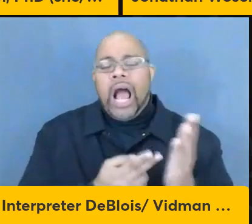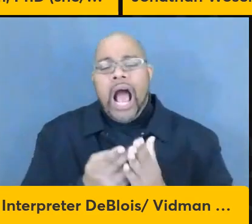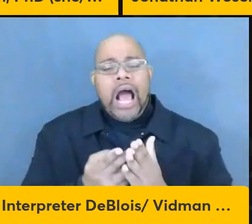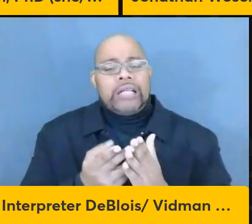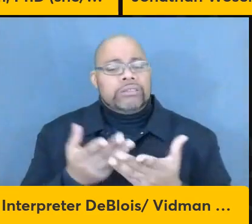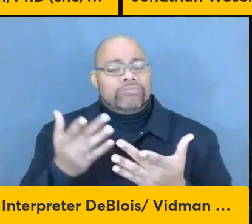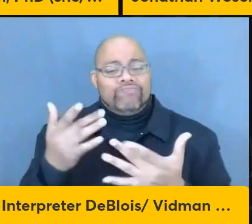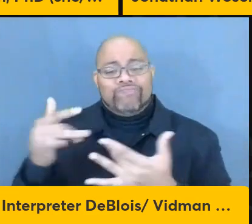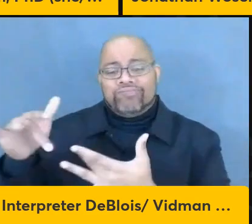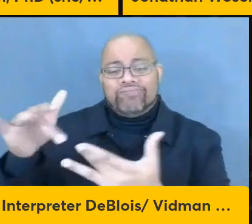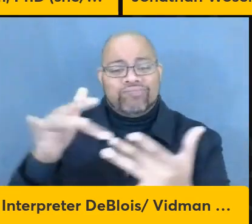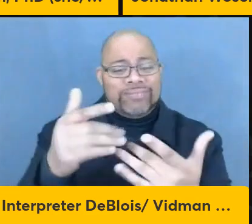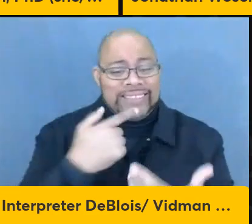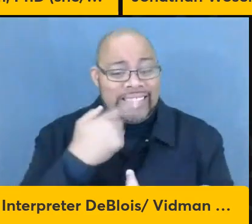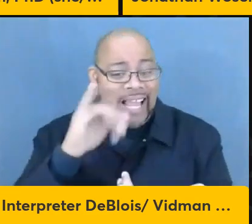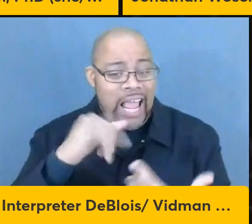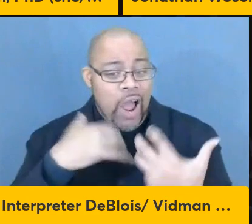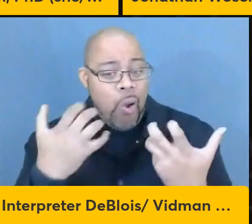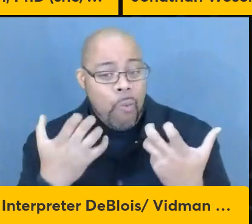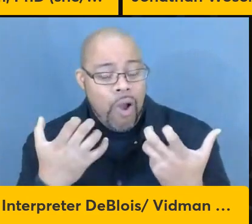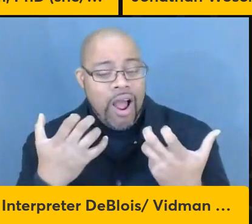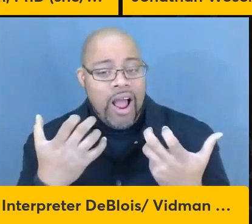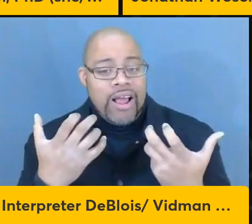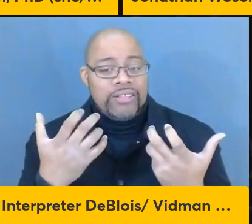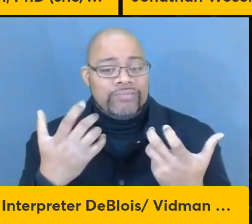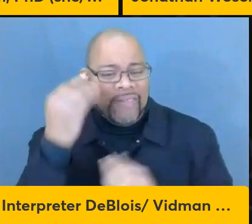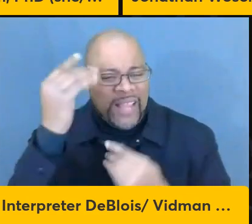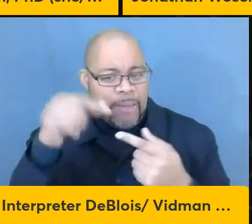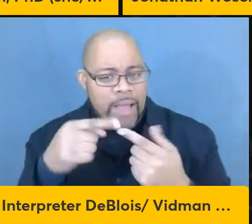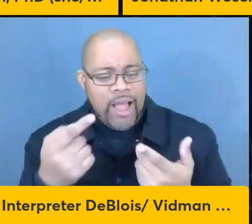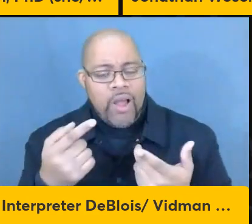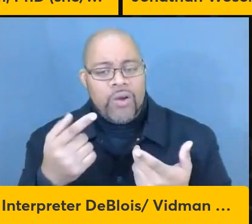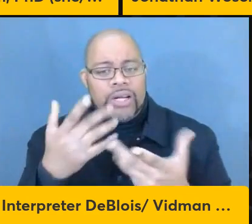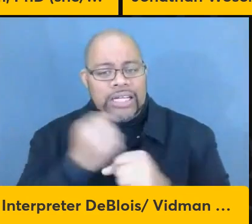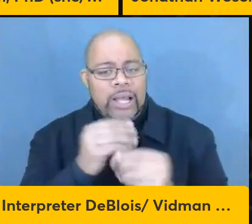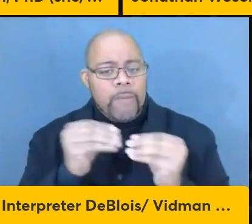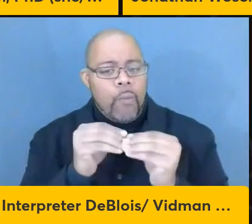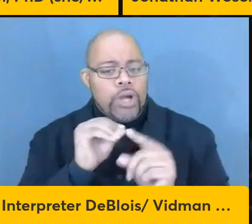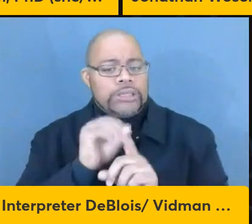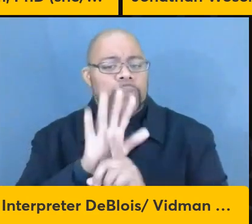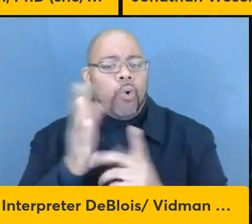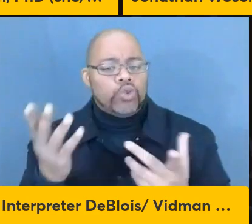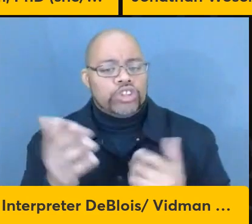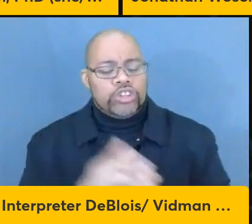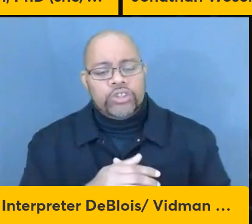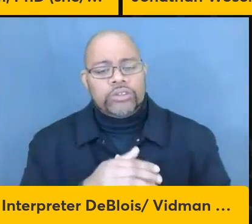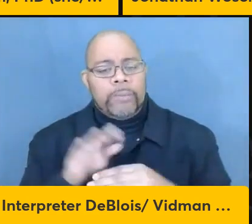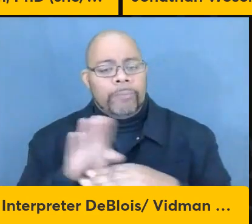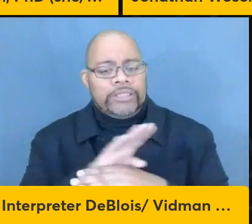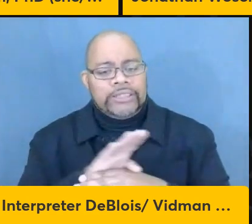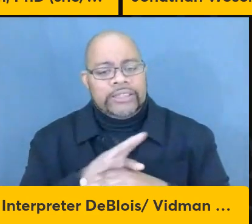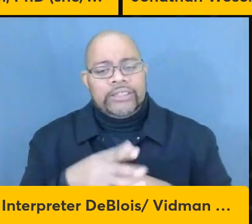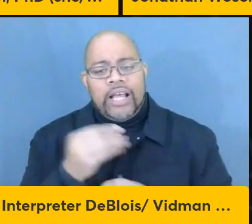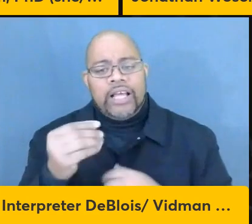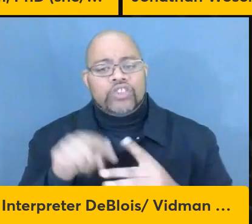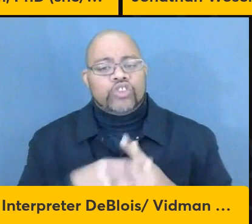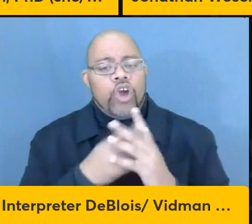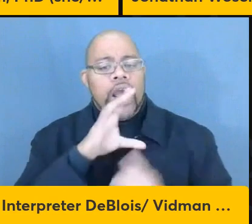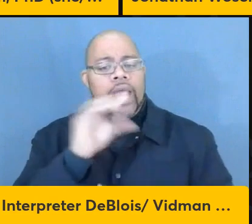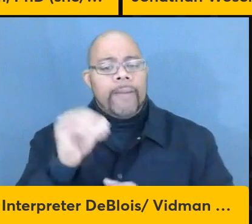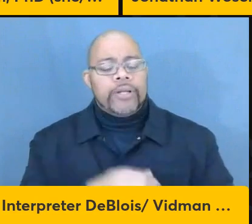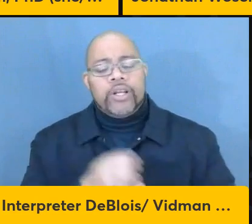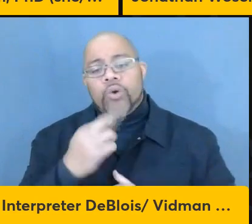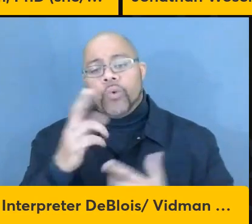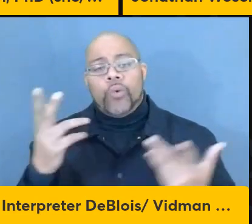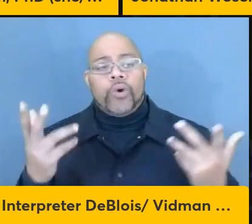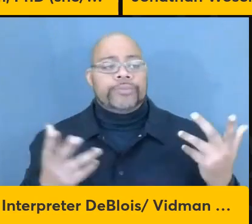around, saying, hey, I've been thinking about getting more exposure to entrepreneurship and starting a company,